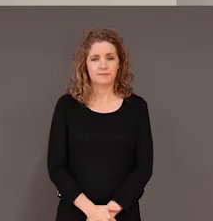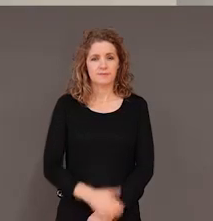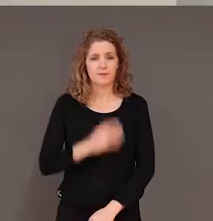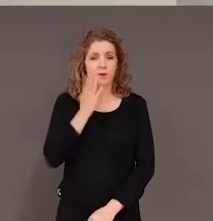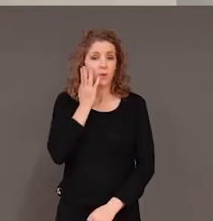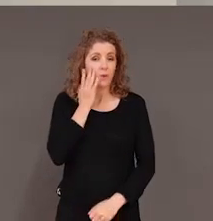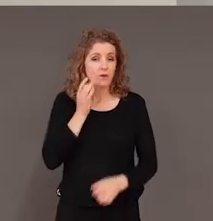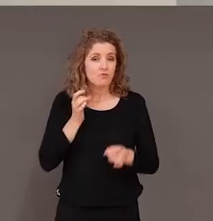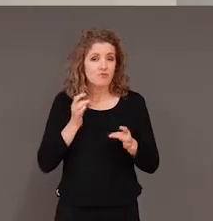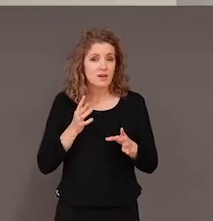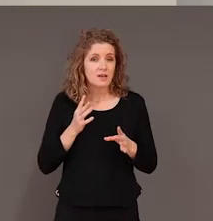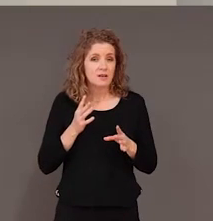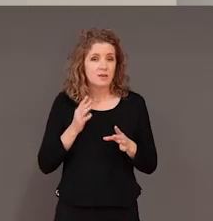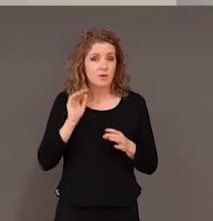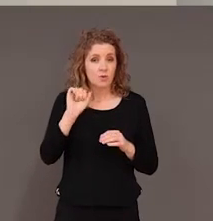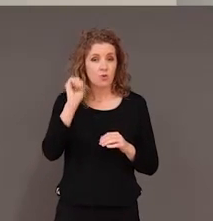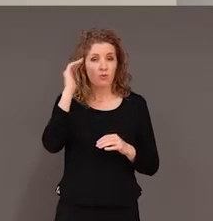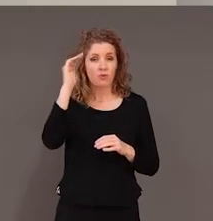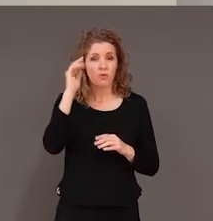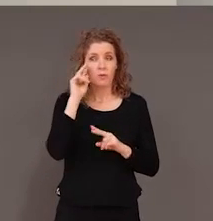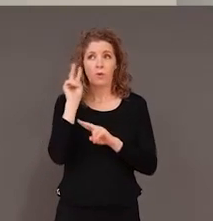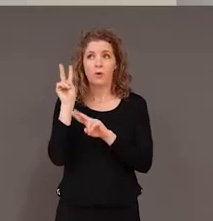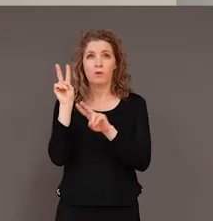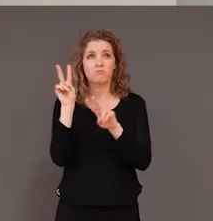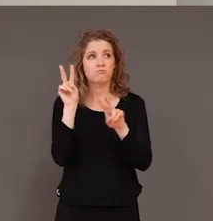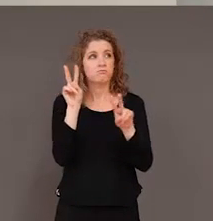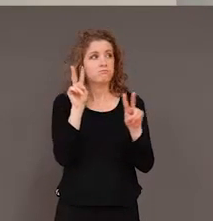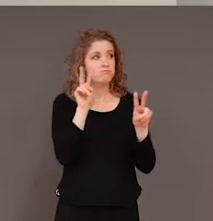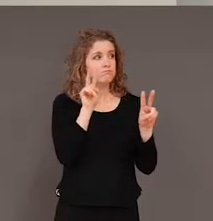And when you're ready, just look around the room, notice what you can see,